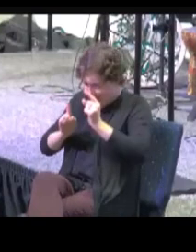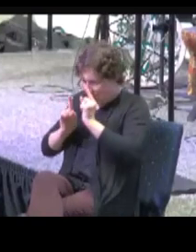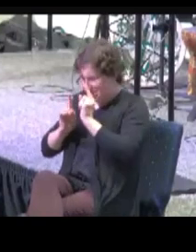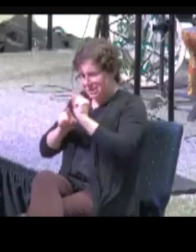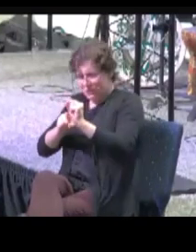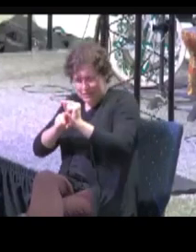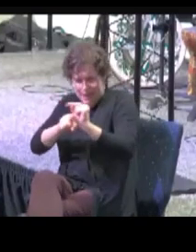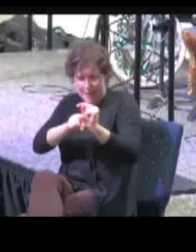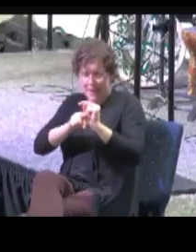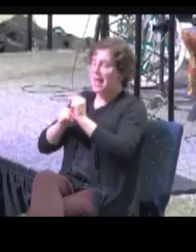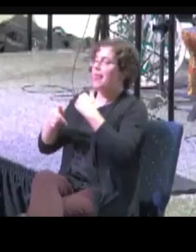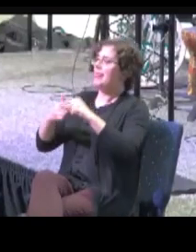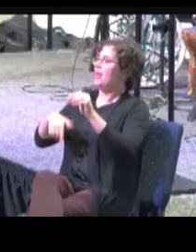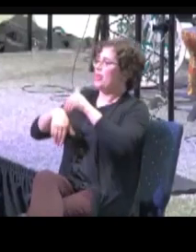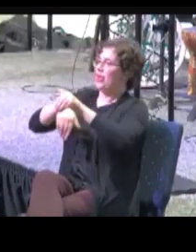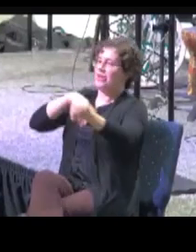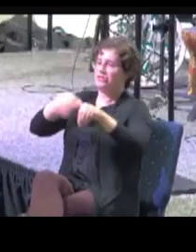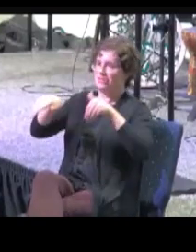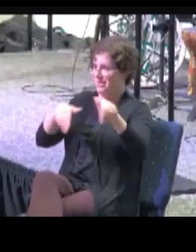translation consultants.